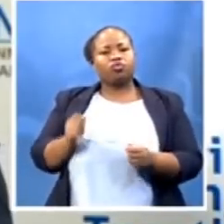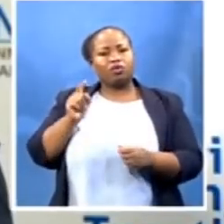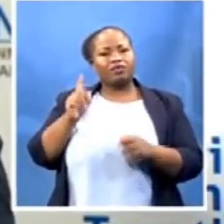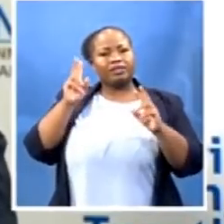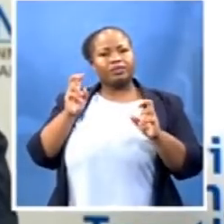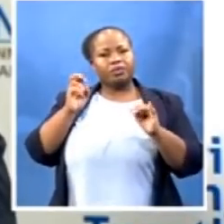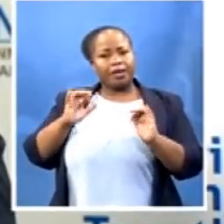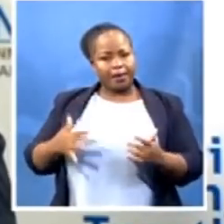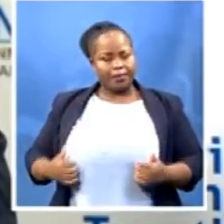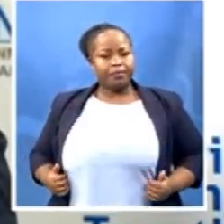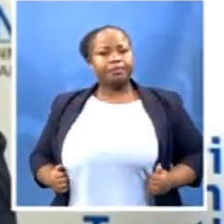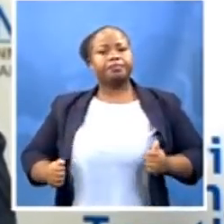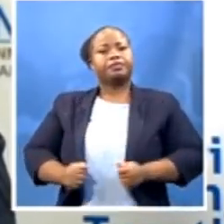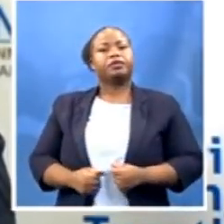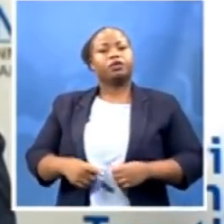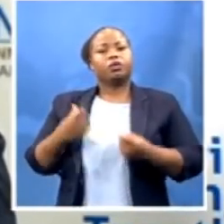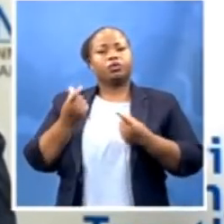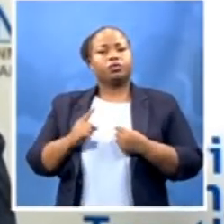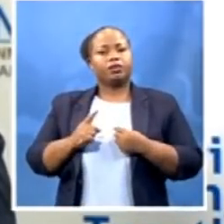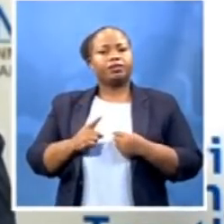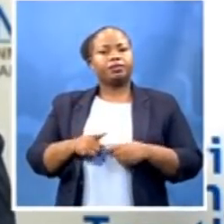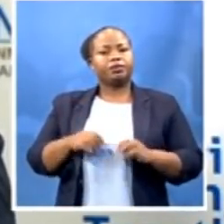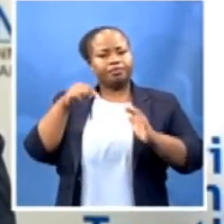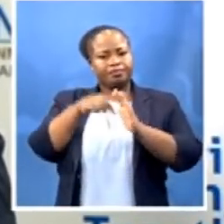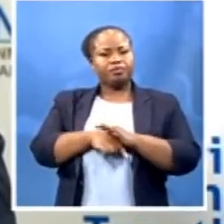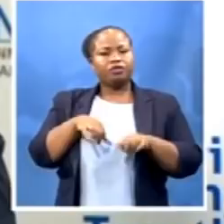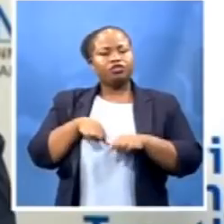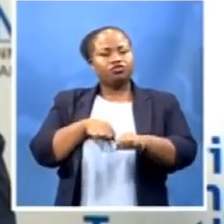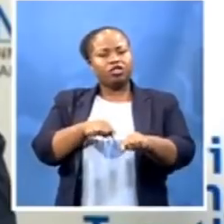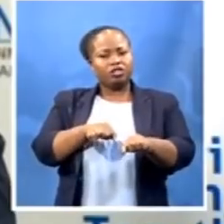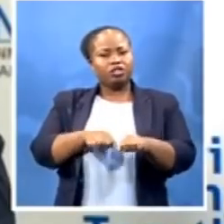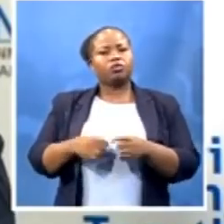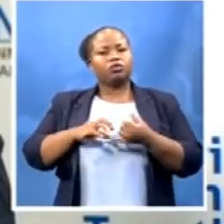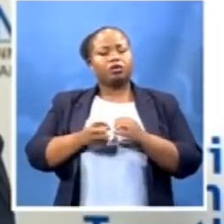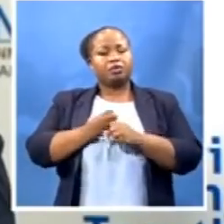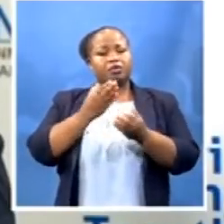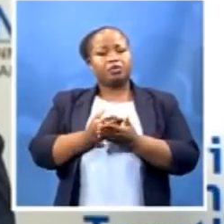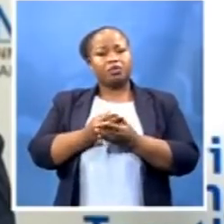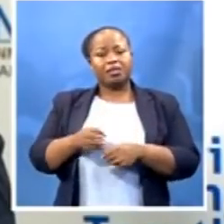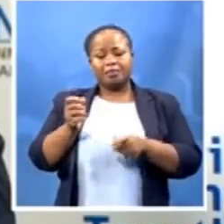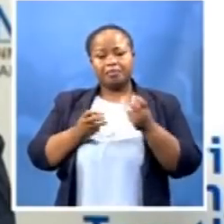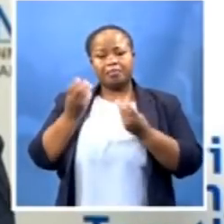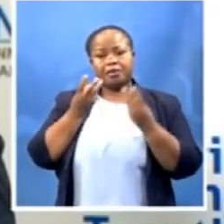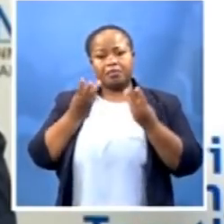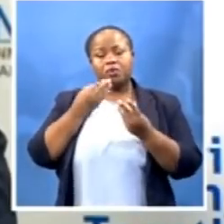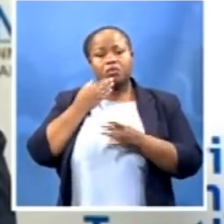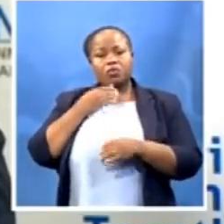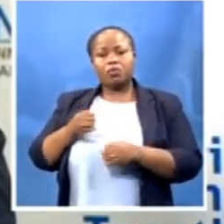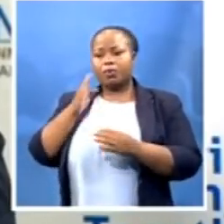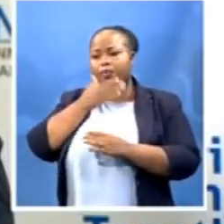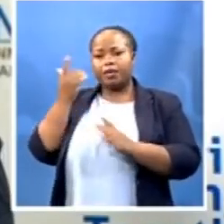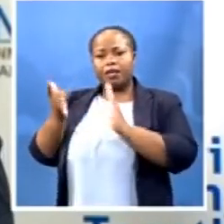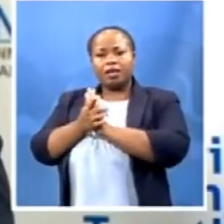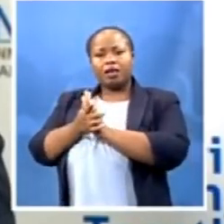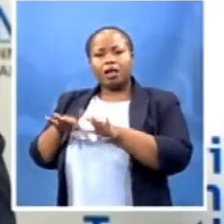Comprehensive strategy to deal with illegal land invasion, proactively involving all spheres of government with